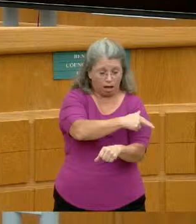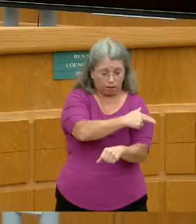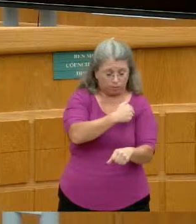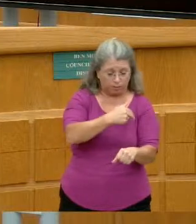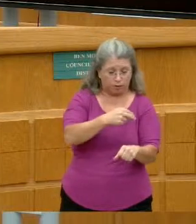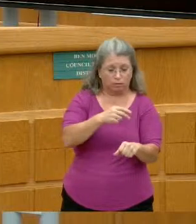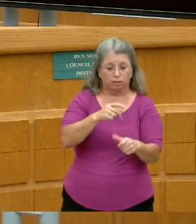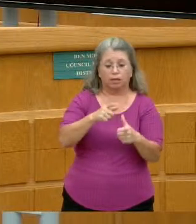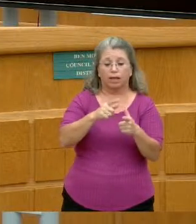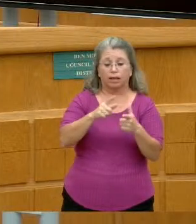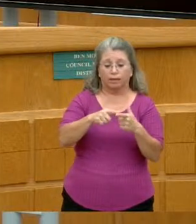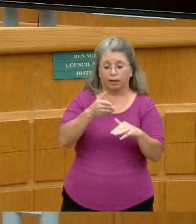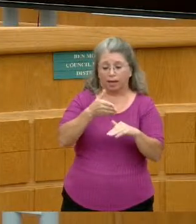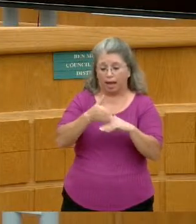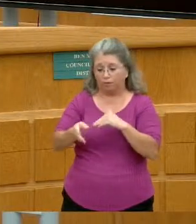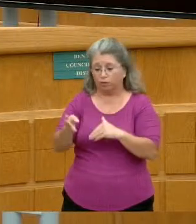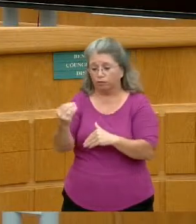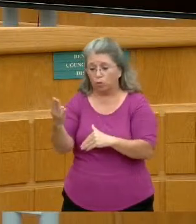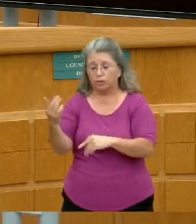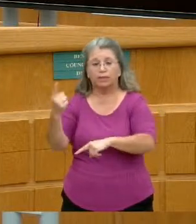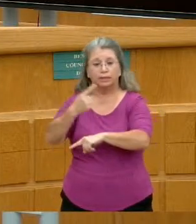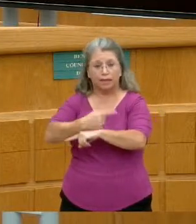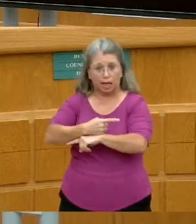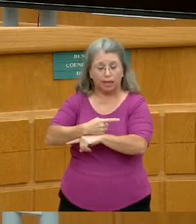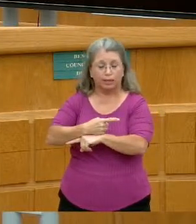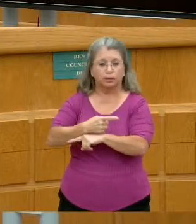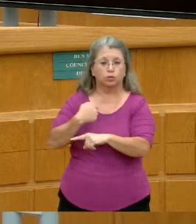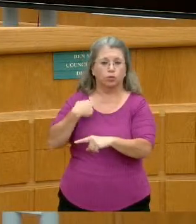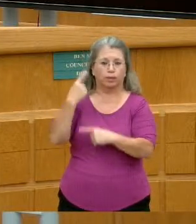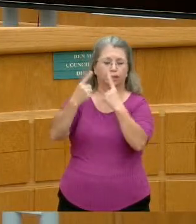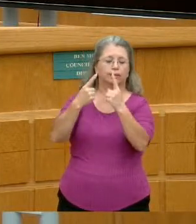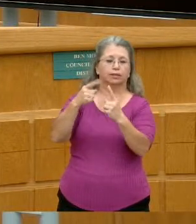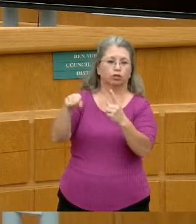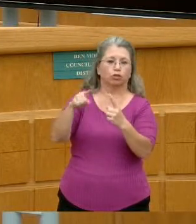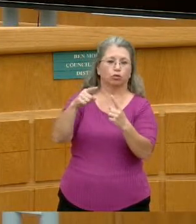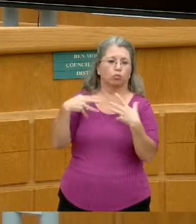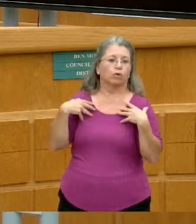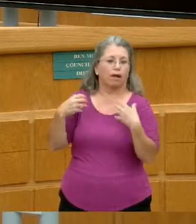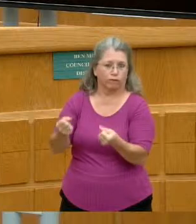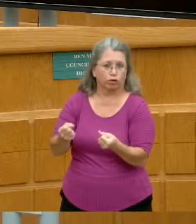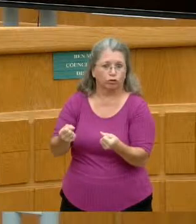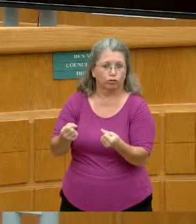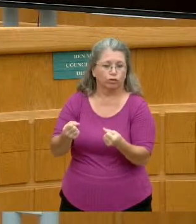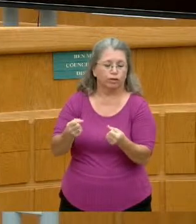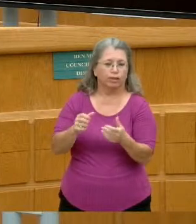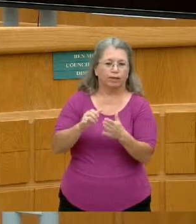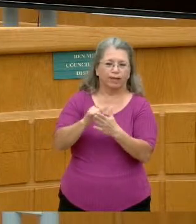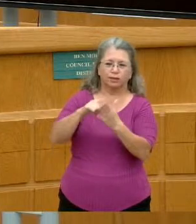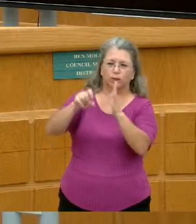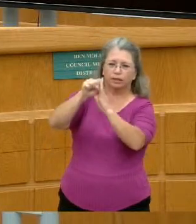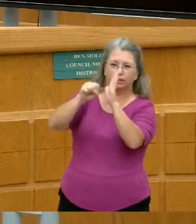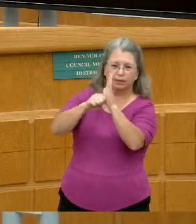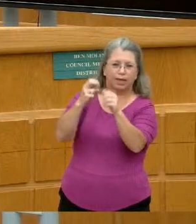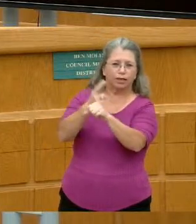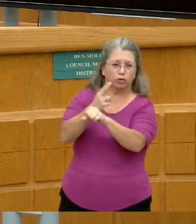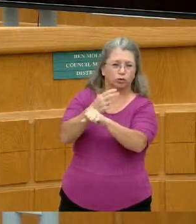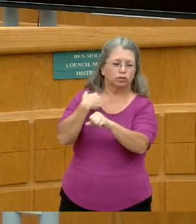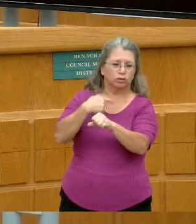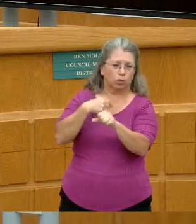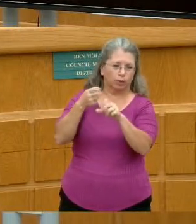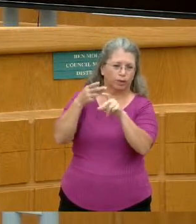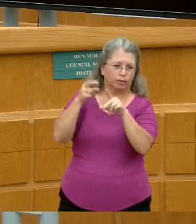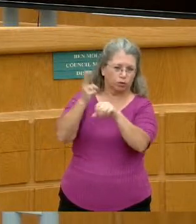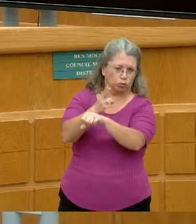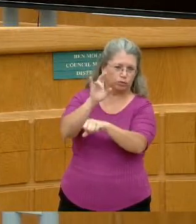up as a positive statistic. This is an algorithm that the state uses, and we fall in line with that. We use the same one. At the bottom, you